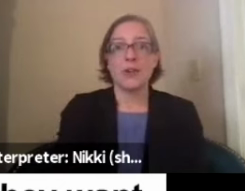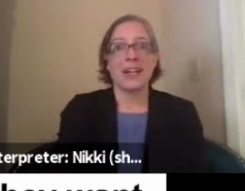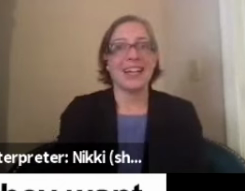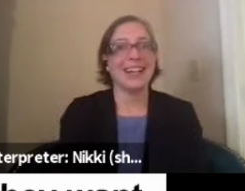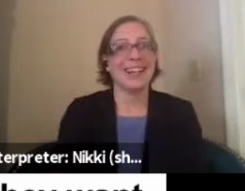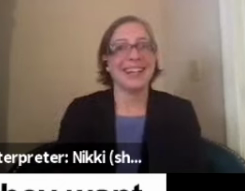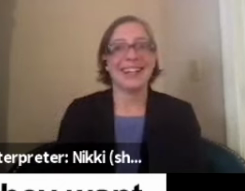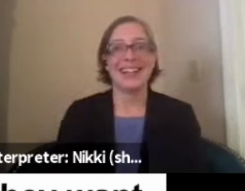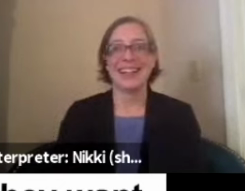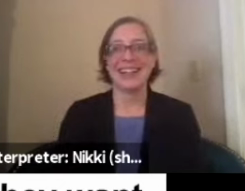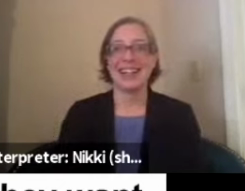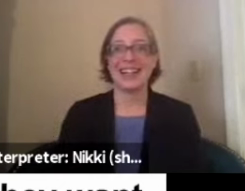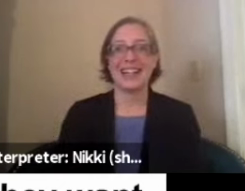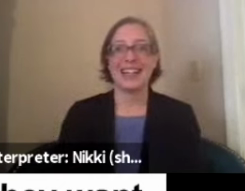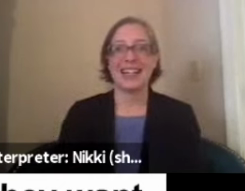So